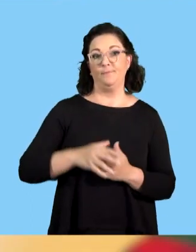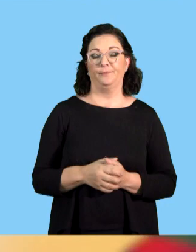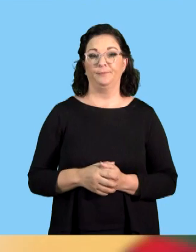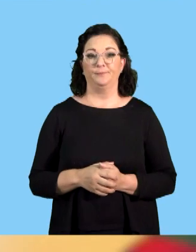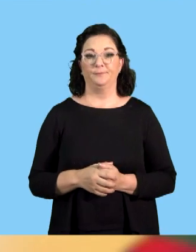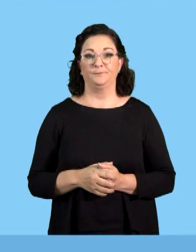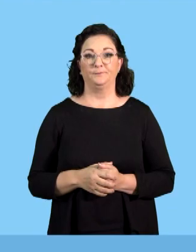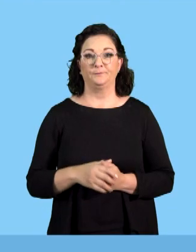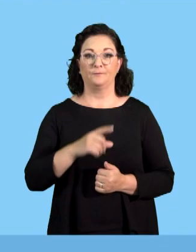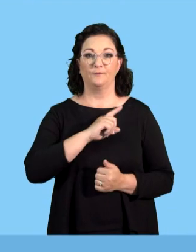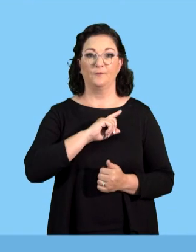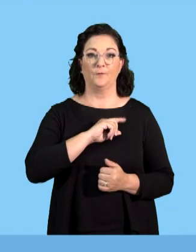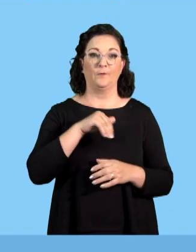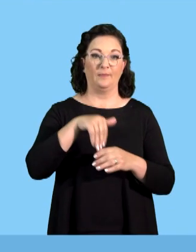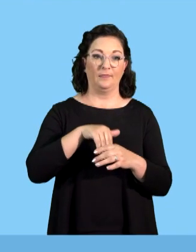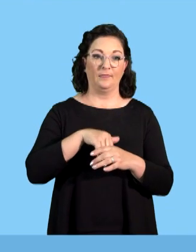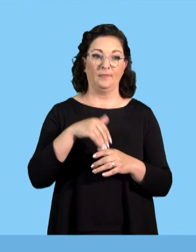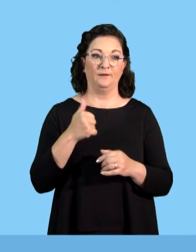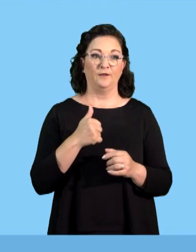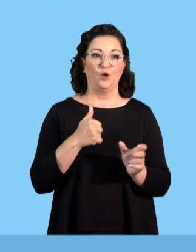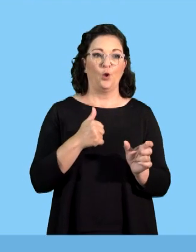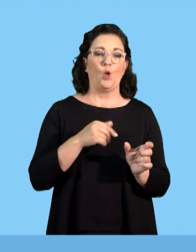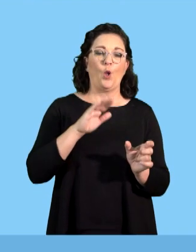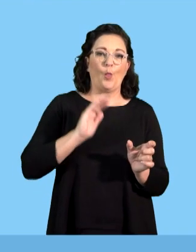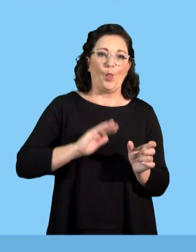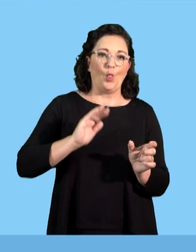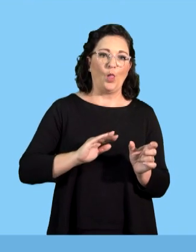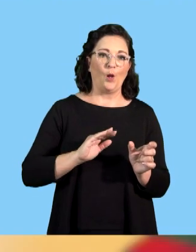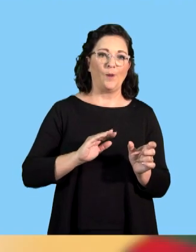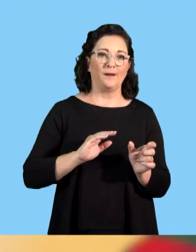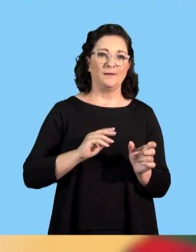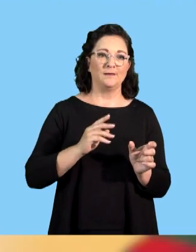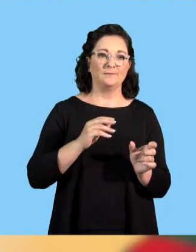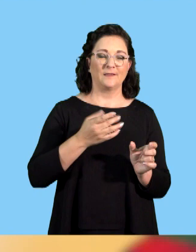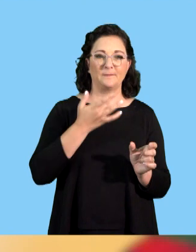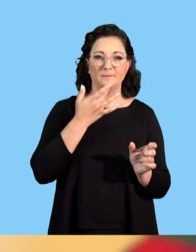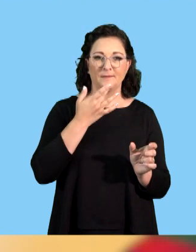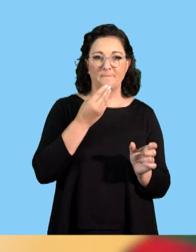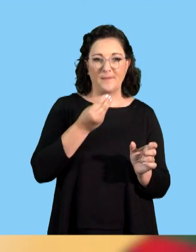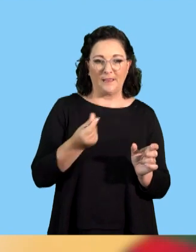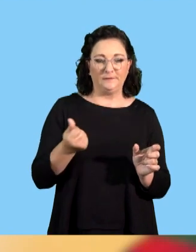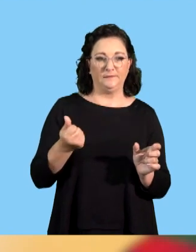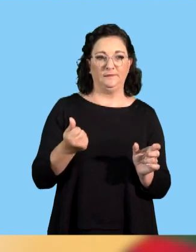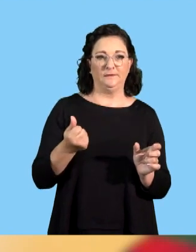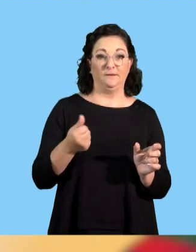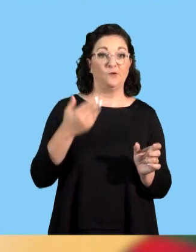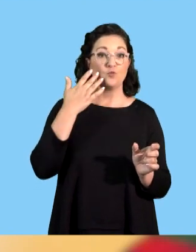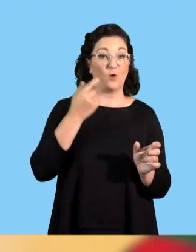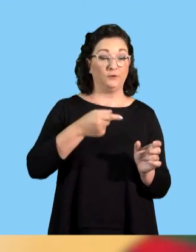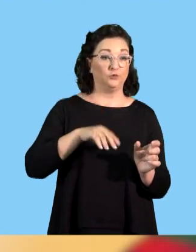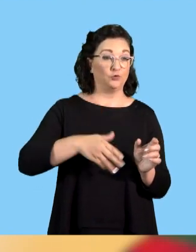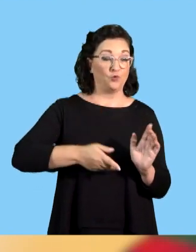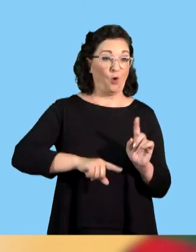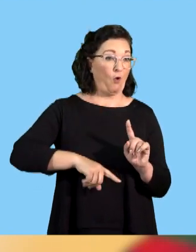low resistance wire made of a metal with a low melting point. Therefore, the piece of wire melts if it becomes too